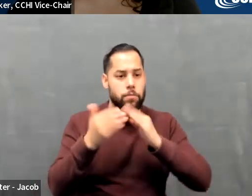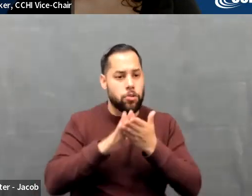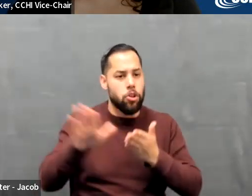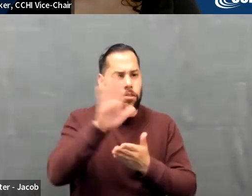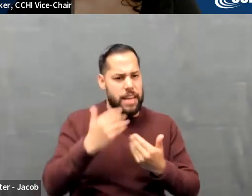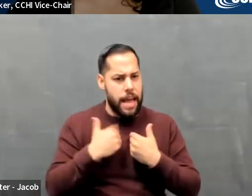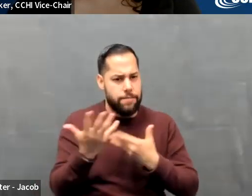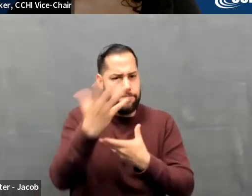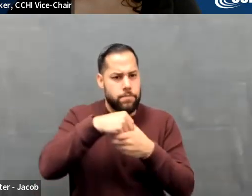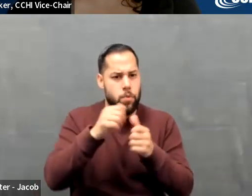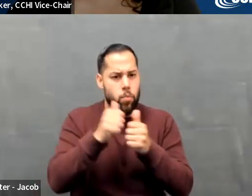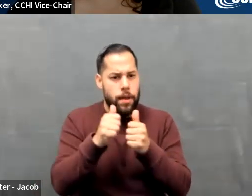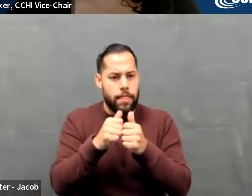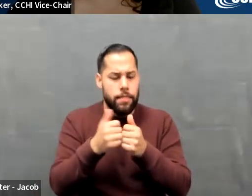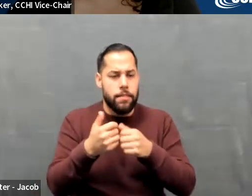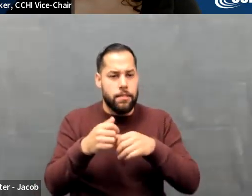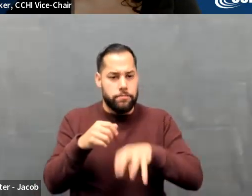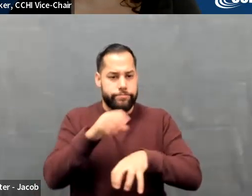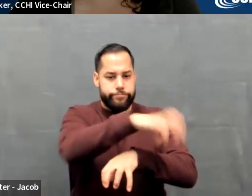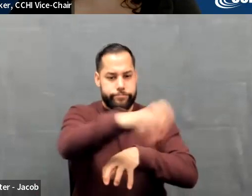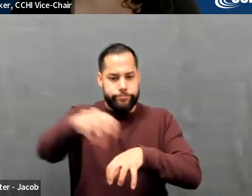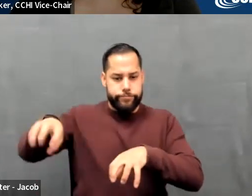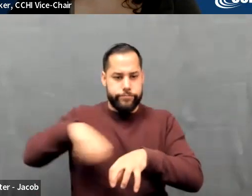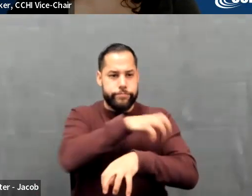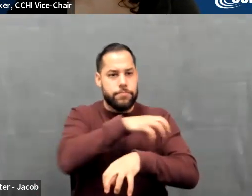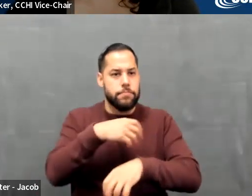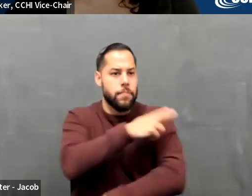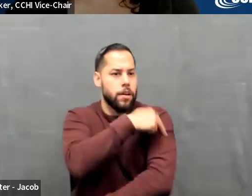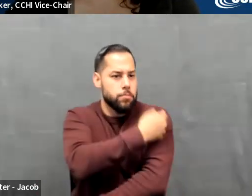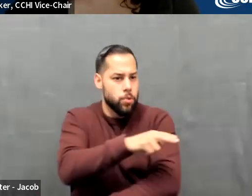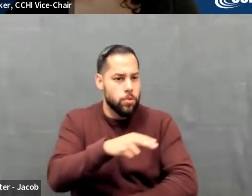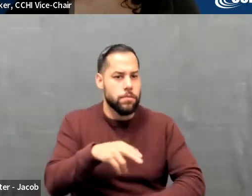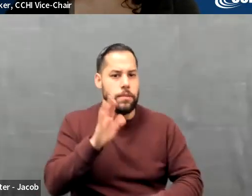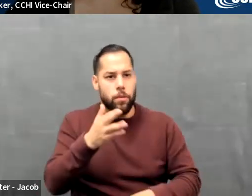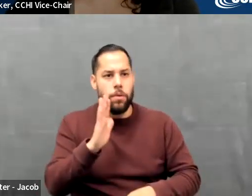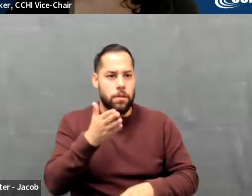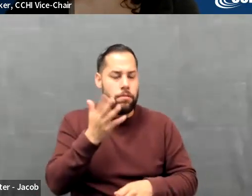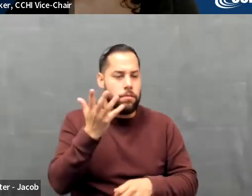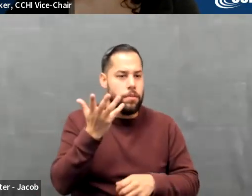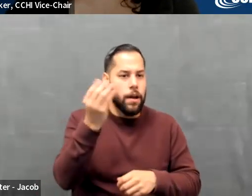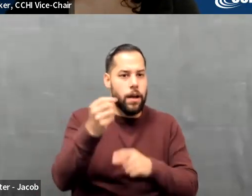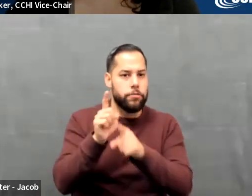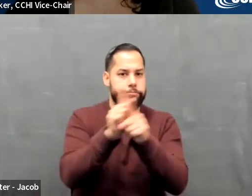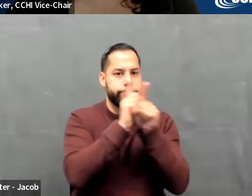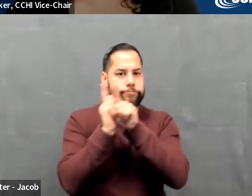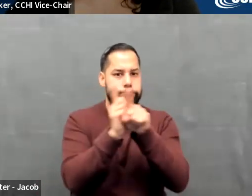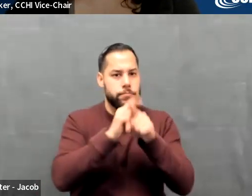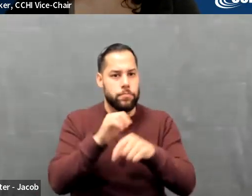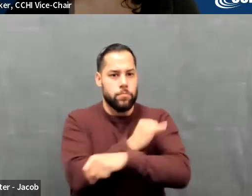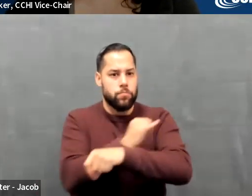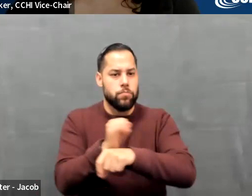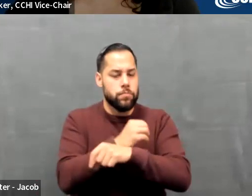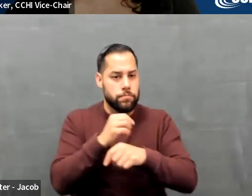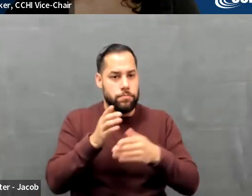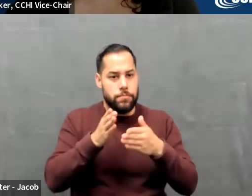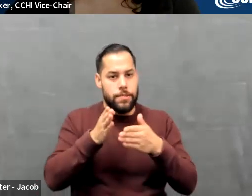with neighboring hospitals where their graduates will go out and do a practicum. At the end of their training.